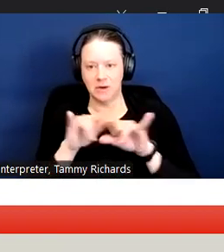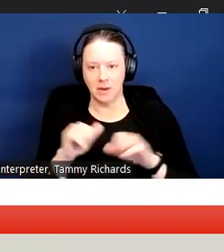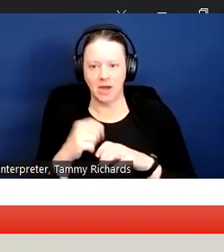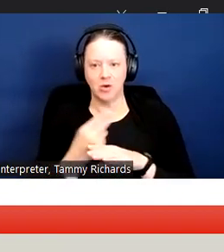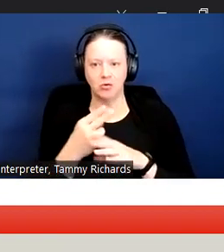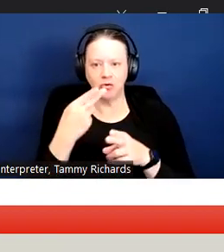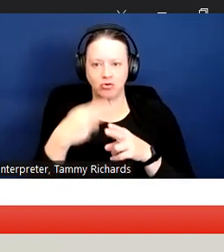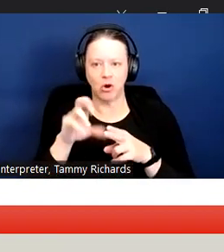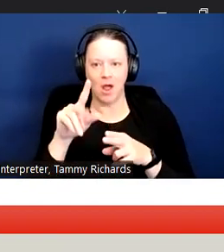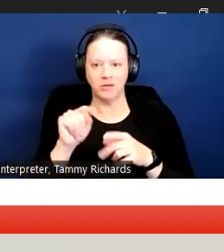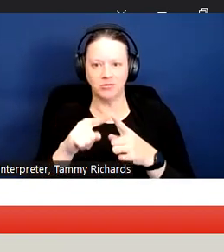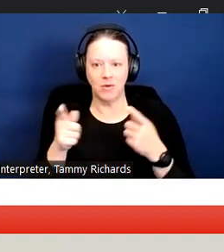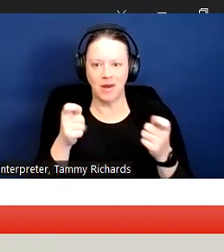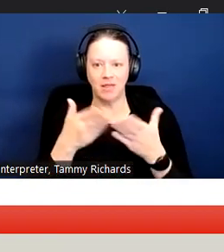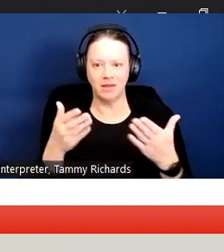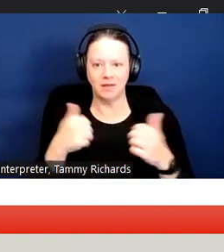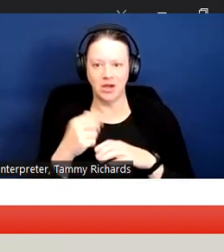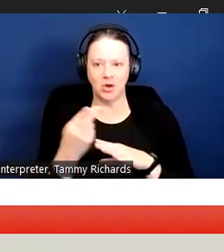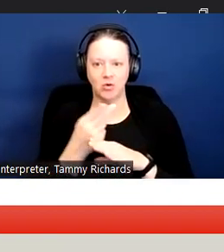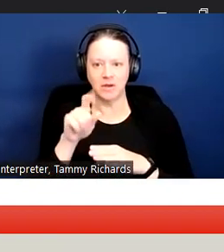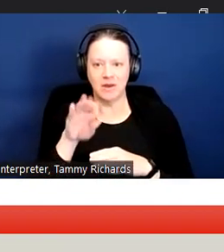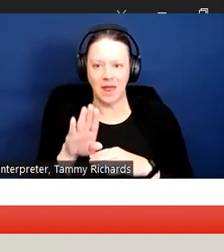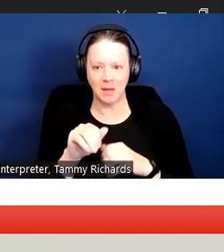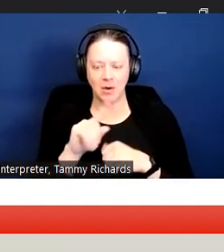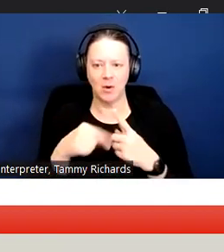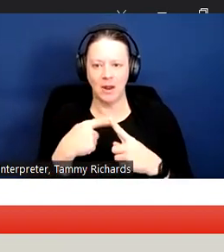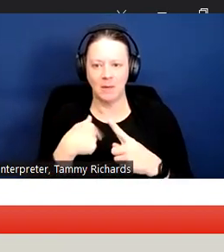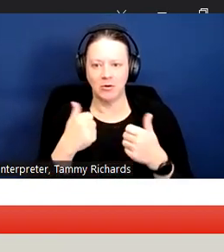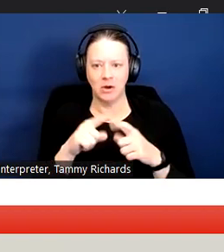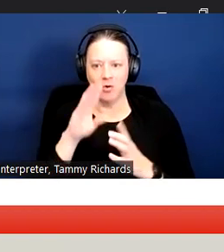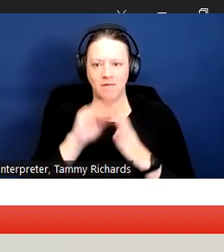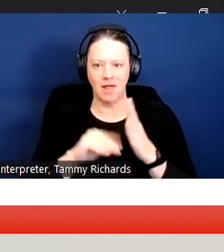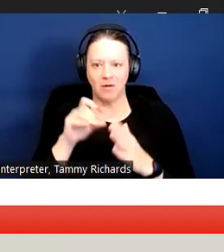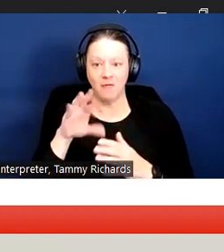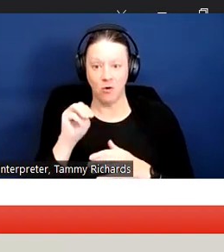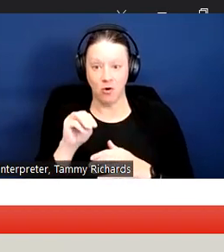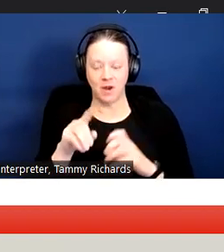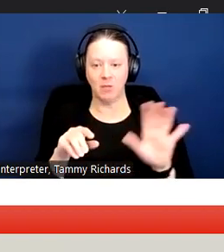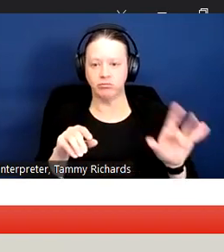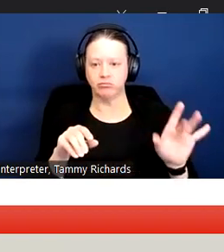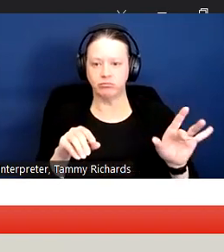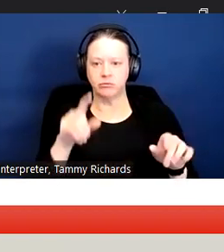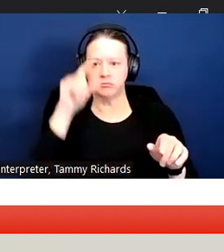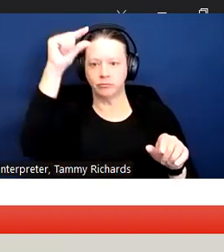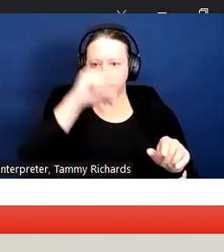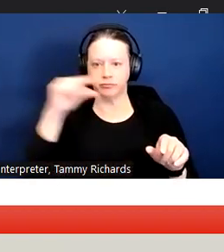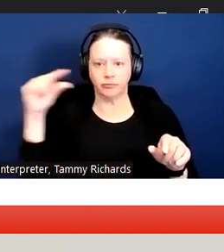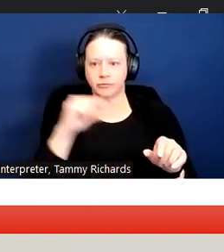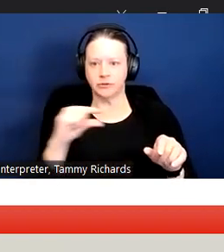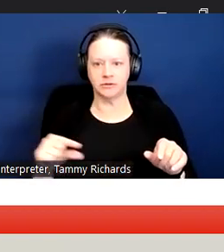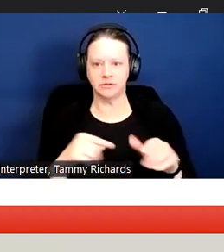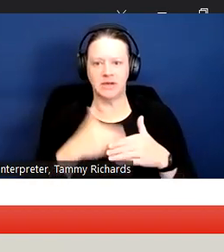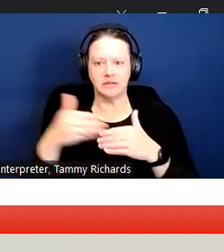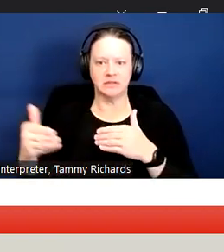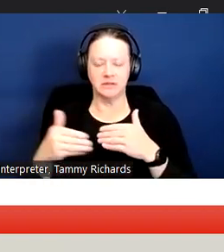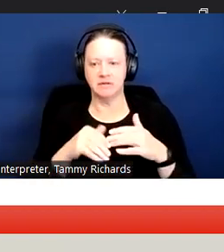to handle things. And I can use tab when I'm trying to fill out a form, and I can just press tab to move to the next form